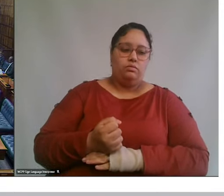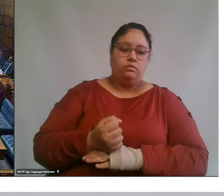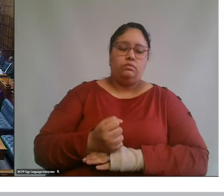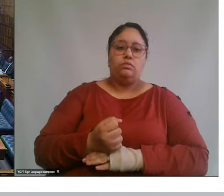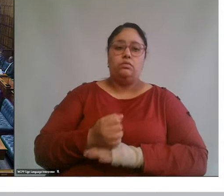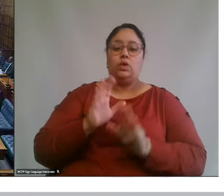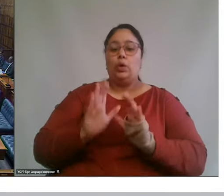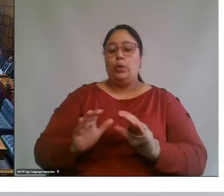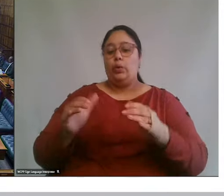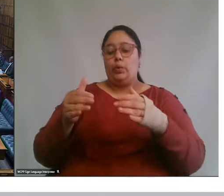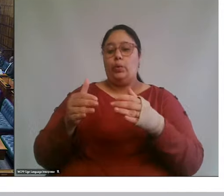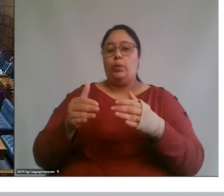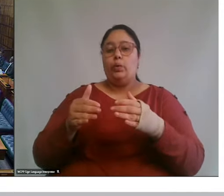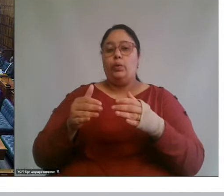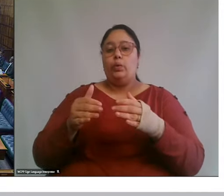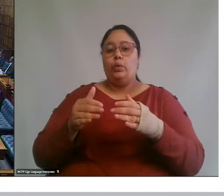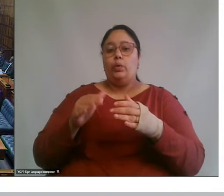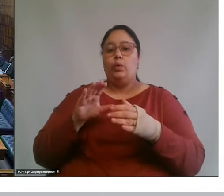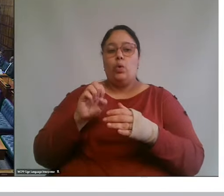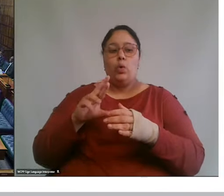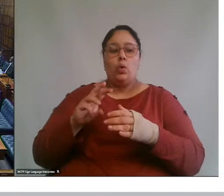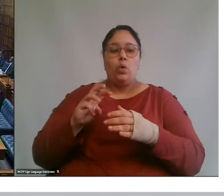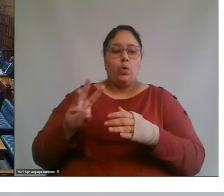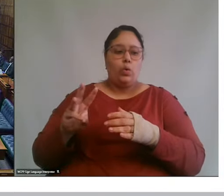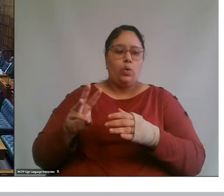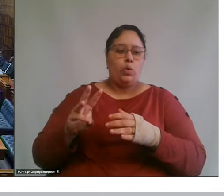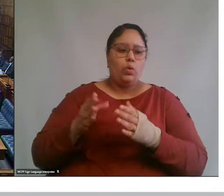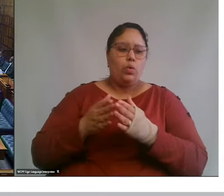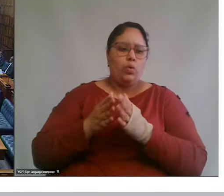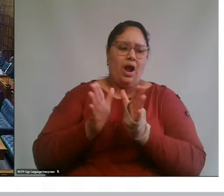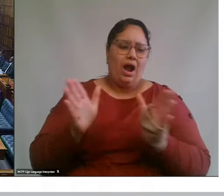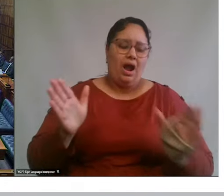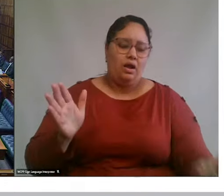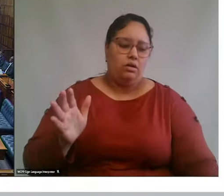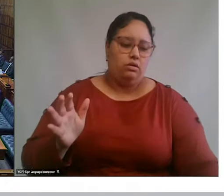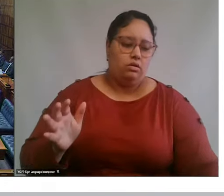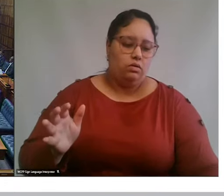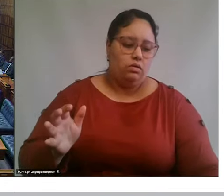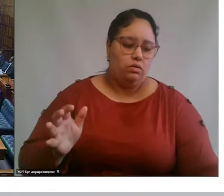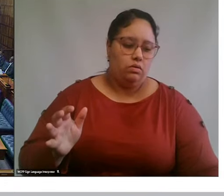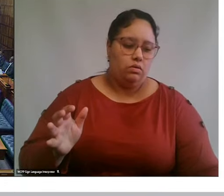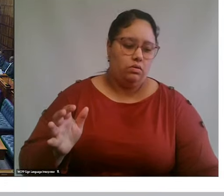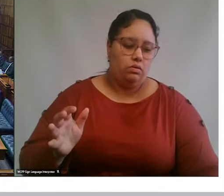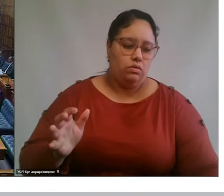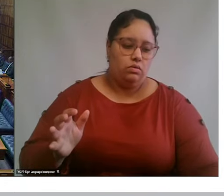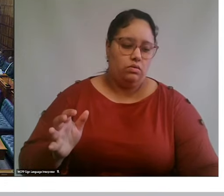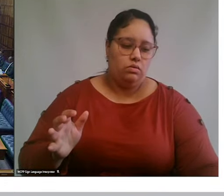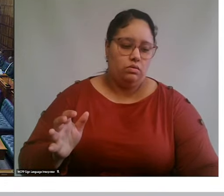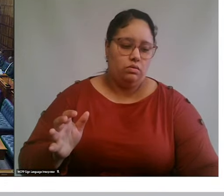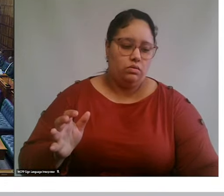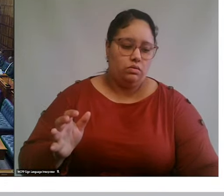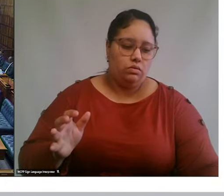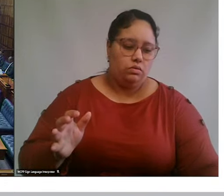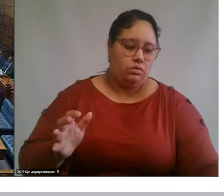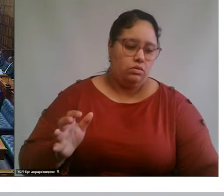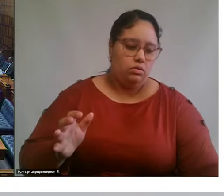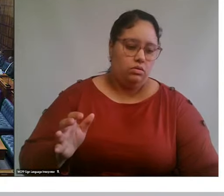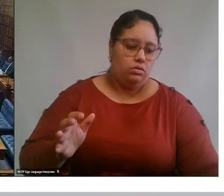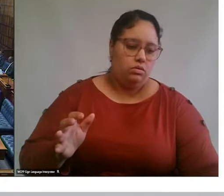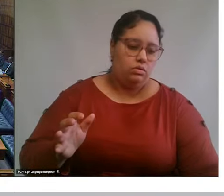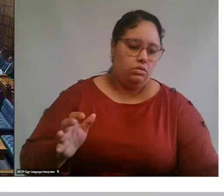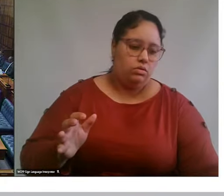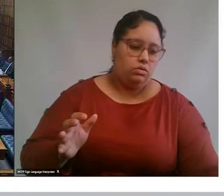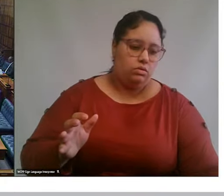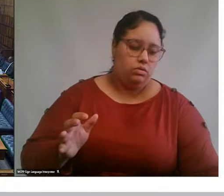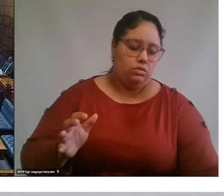crew is crew quite wide it's a very wide utilization of the term so it's